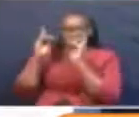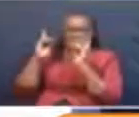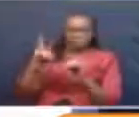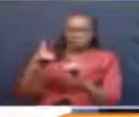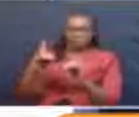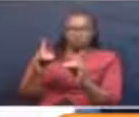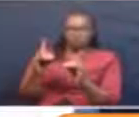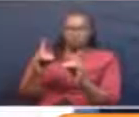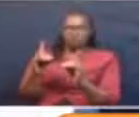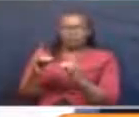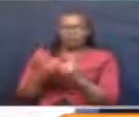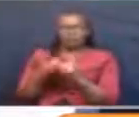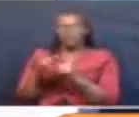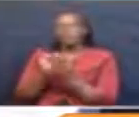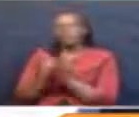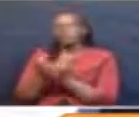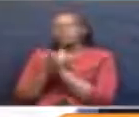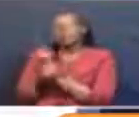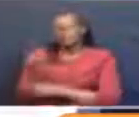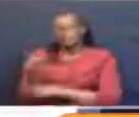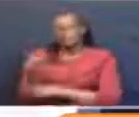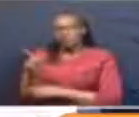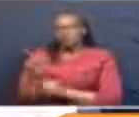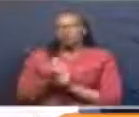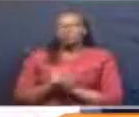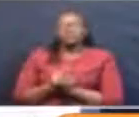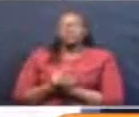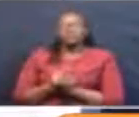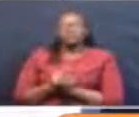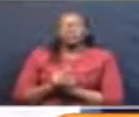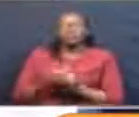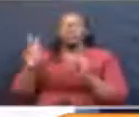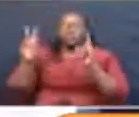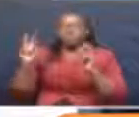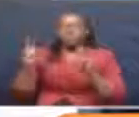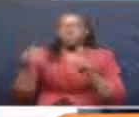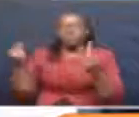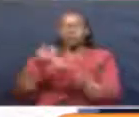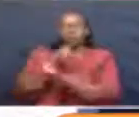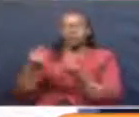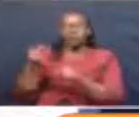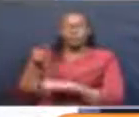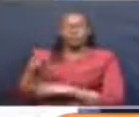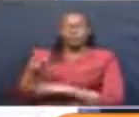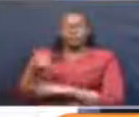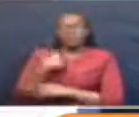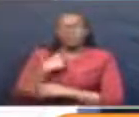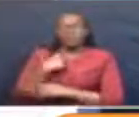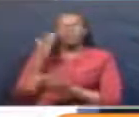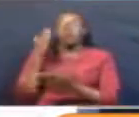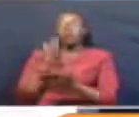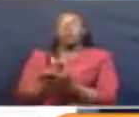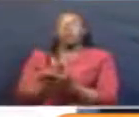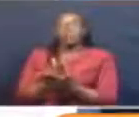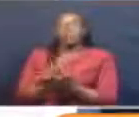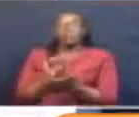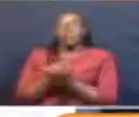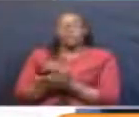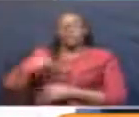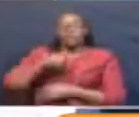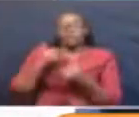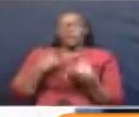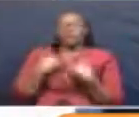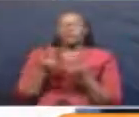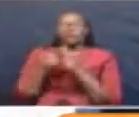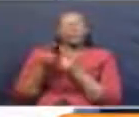certain decision and a certain point that will be very helpful to you. Mm-hmm. Regarding the issue of brutality, I can